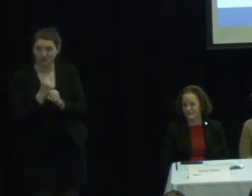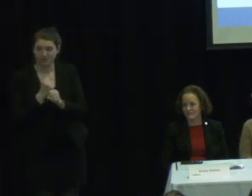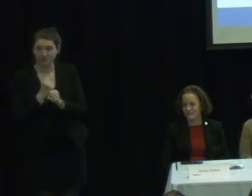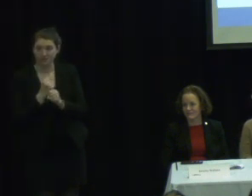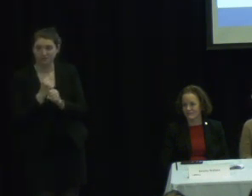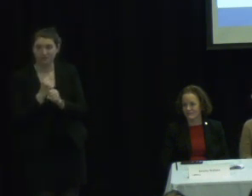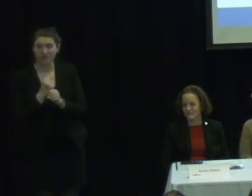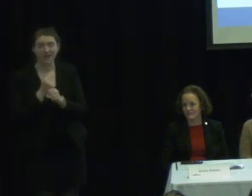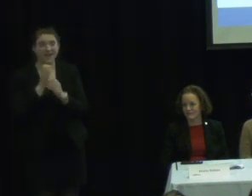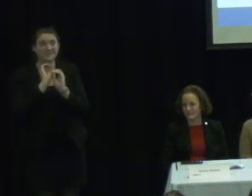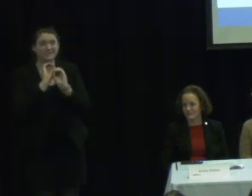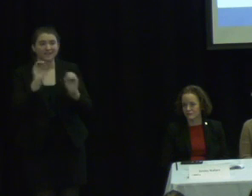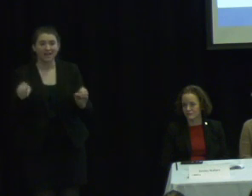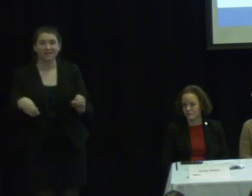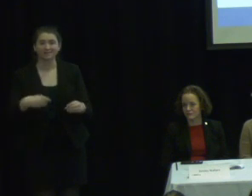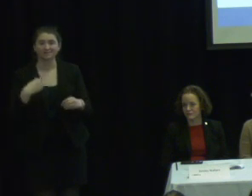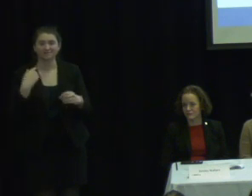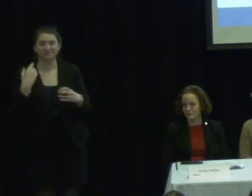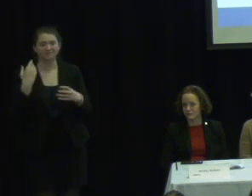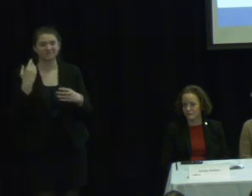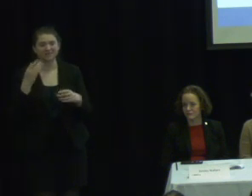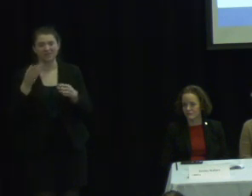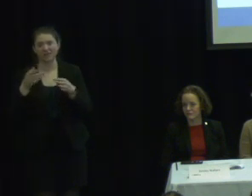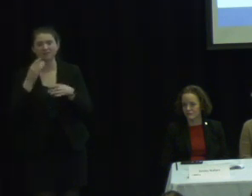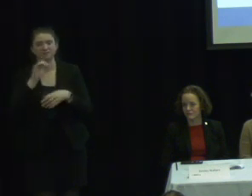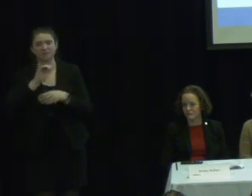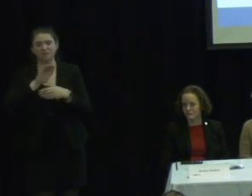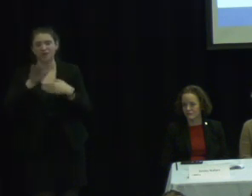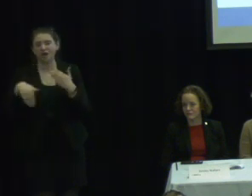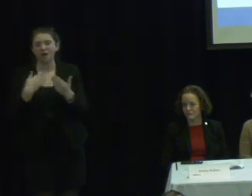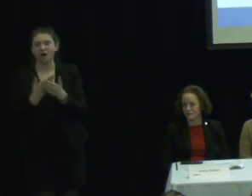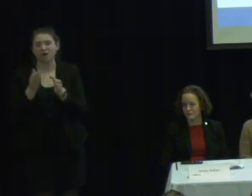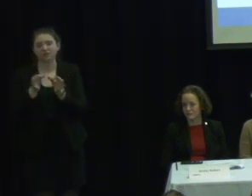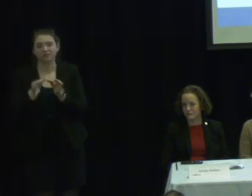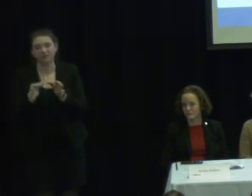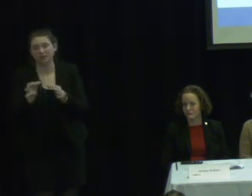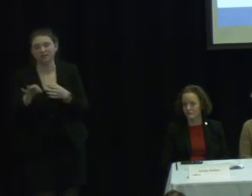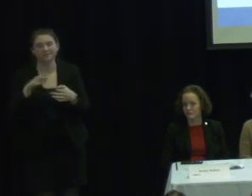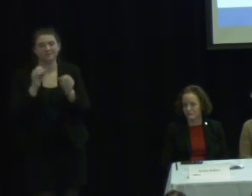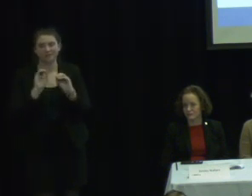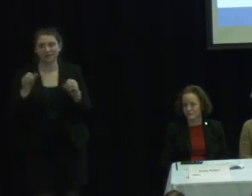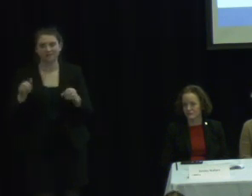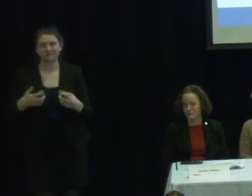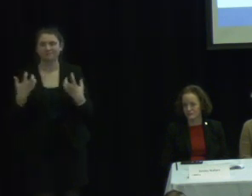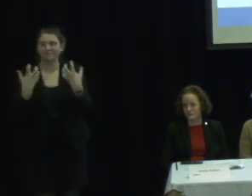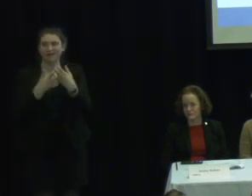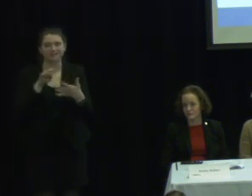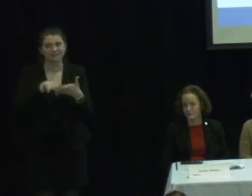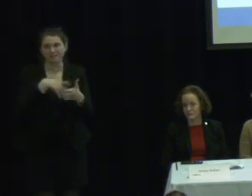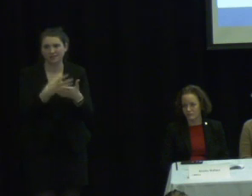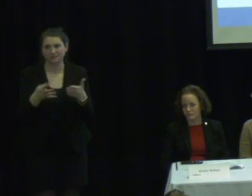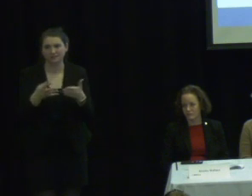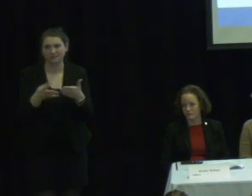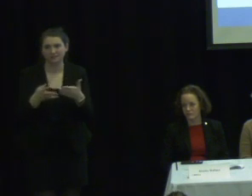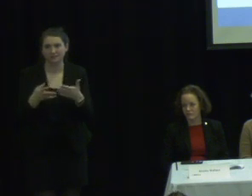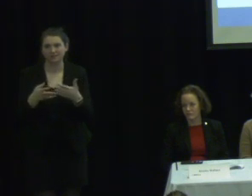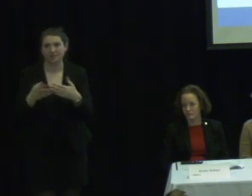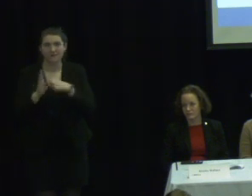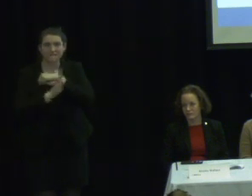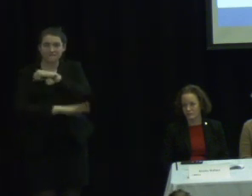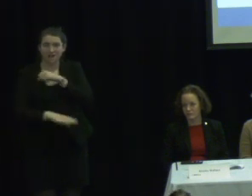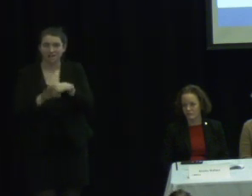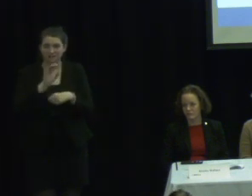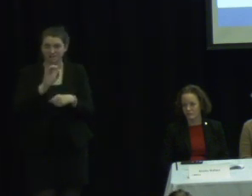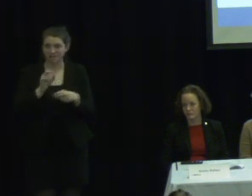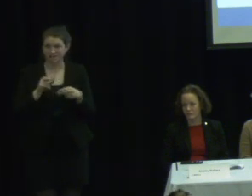on schedule. They've all been difficult. They've all pushed us to the very, we had 2 weeks to prepare for the fall semester the last